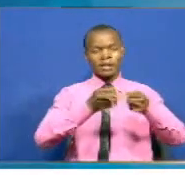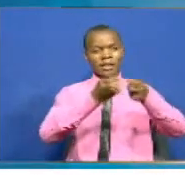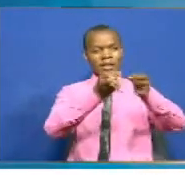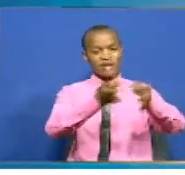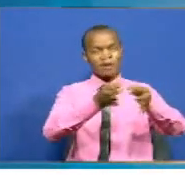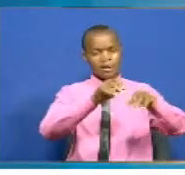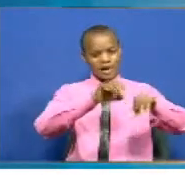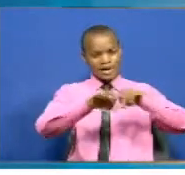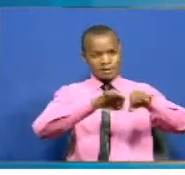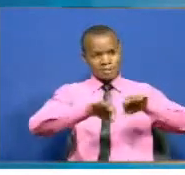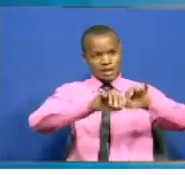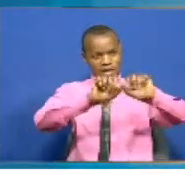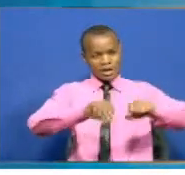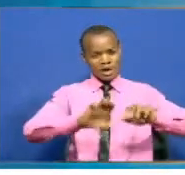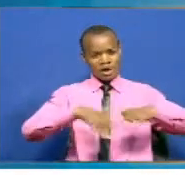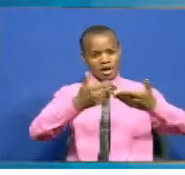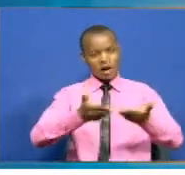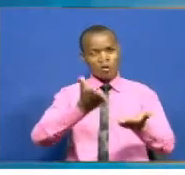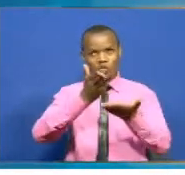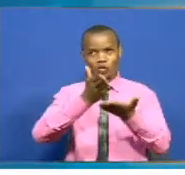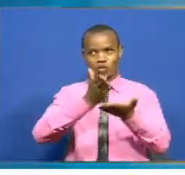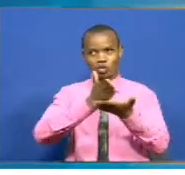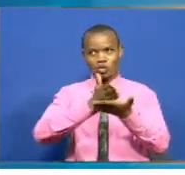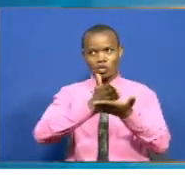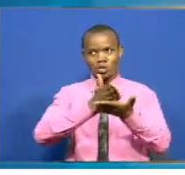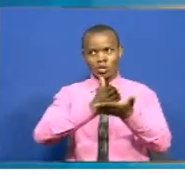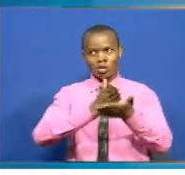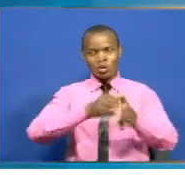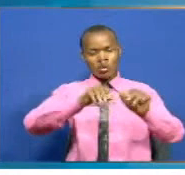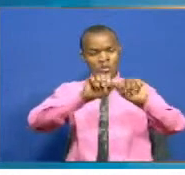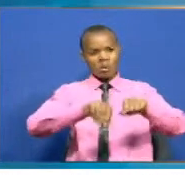us what, how you justify how, you know, we should go the